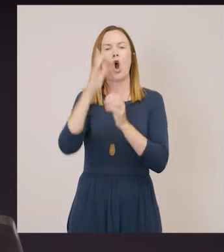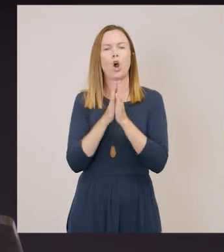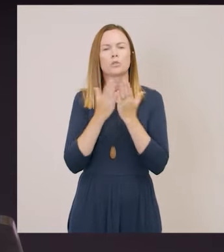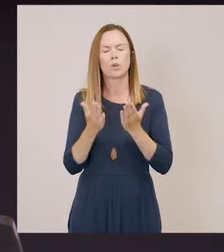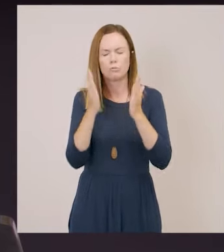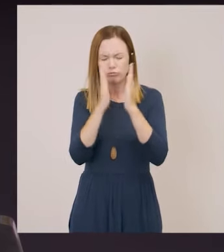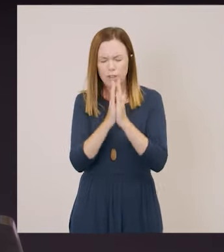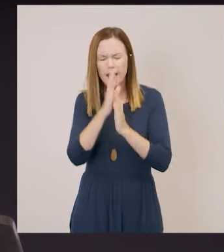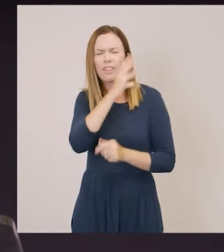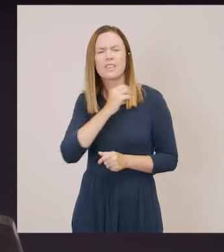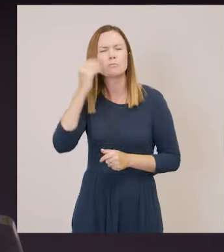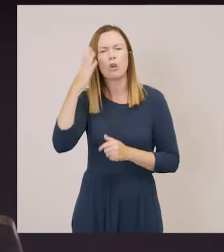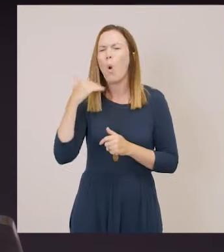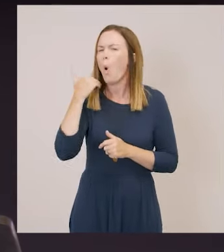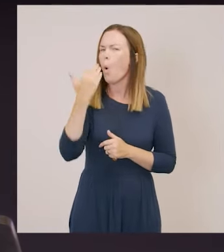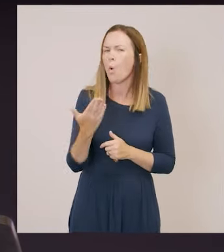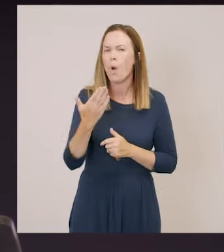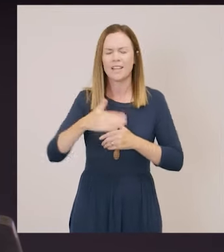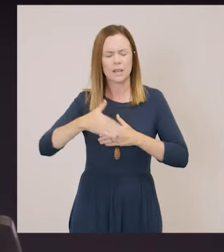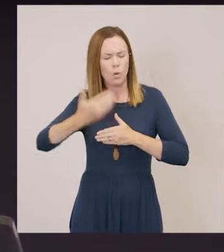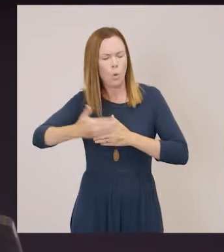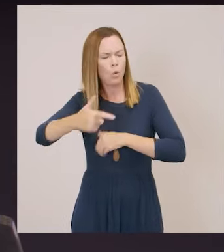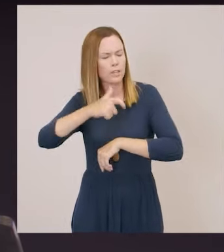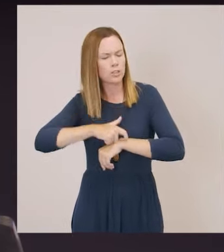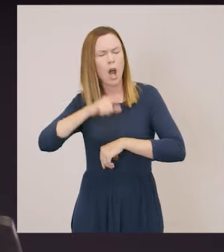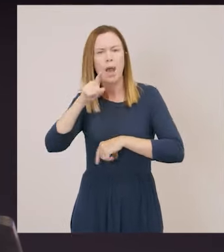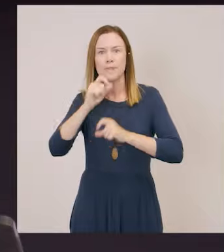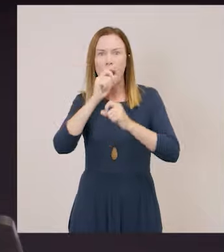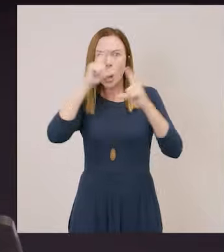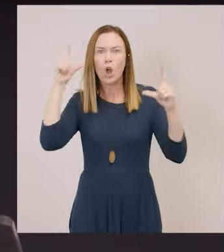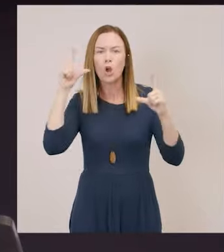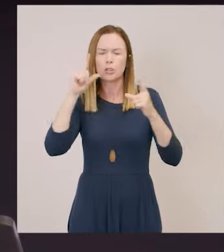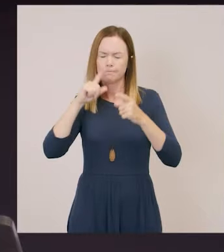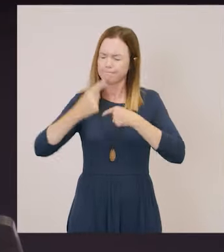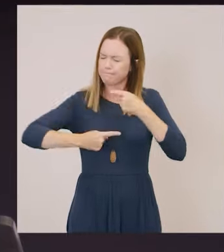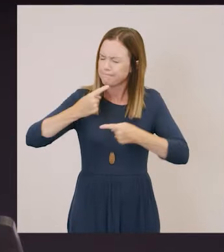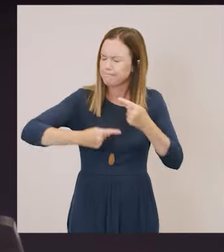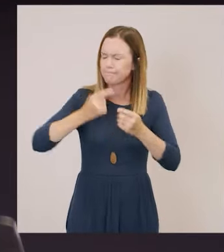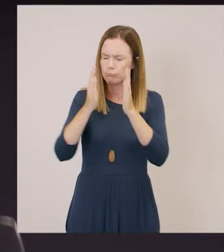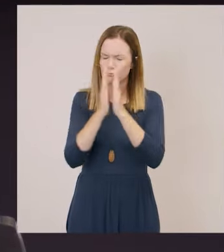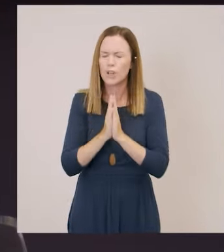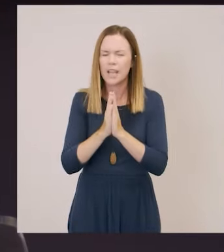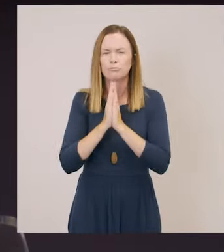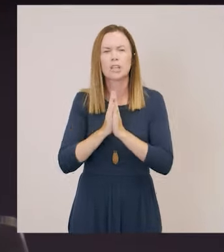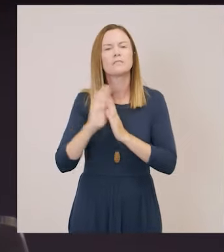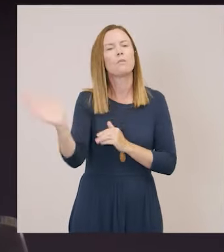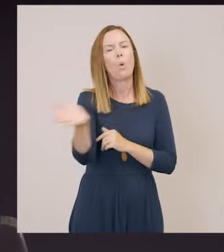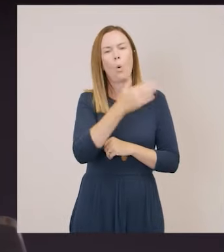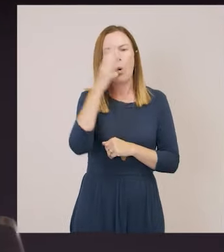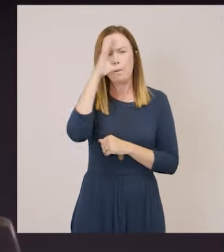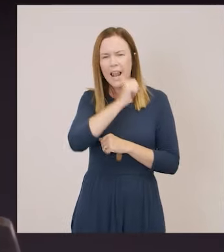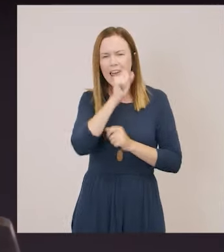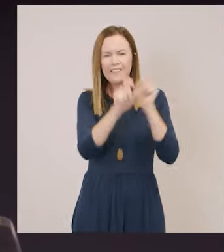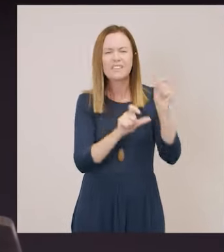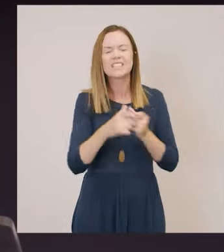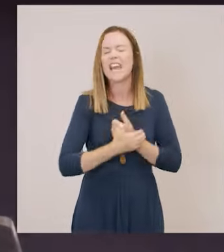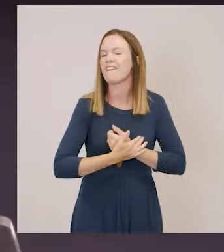in the Spirit at all times and on every occasion. Stay alert and be persistent in your prayers for all believers